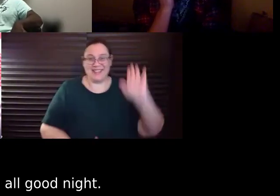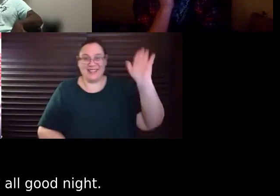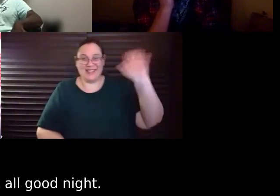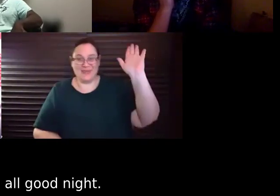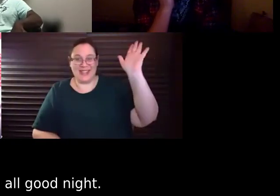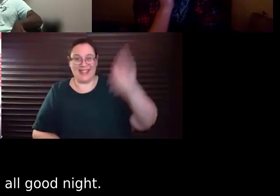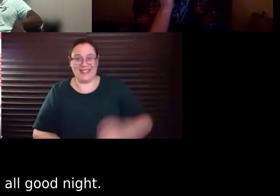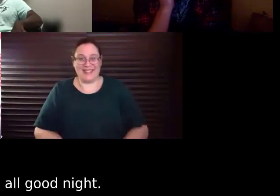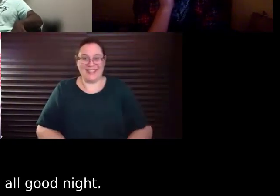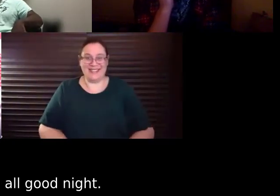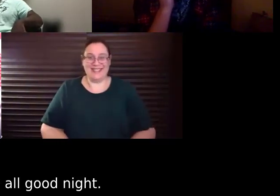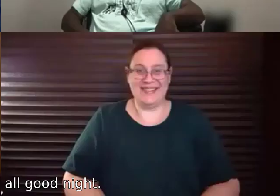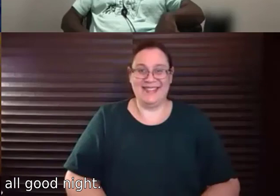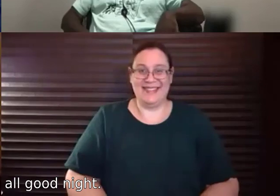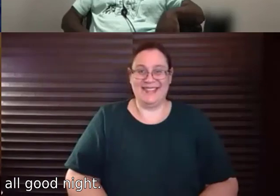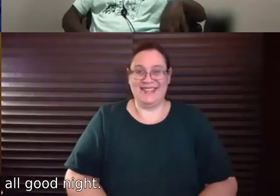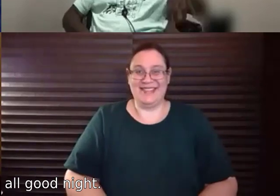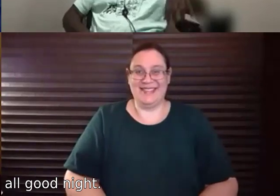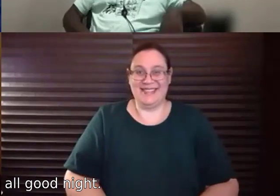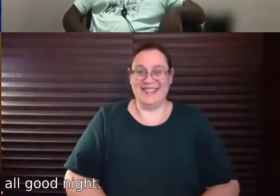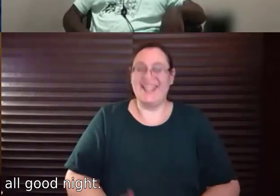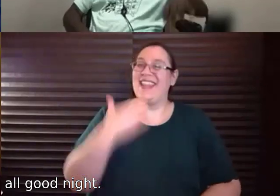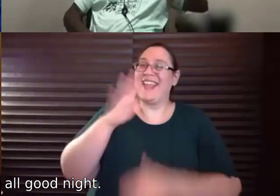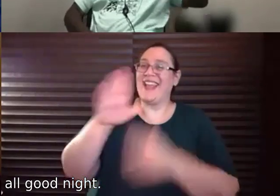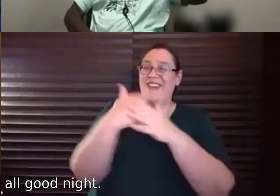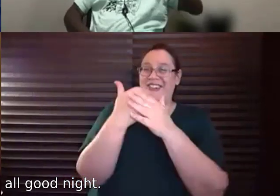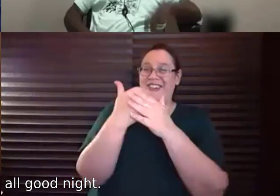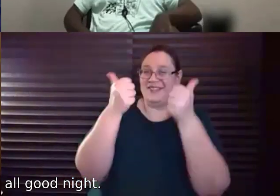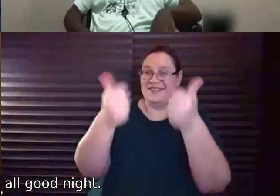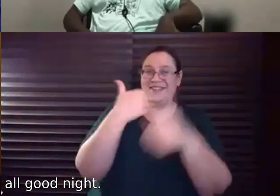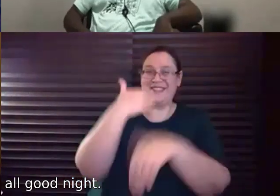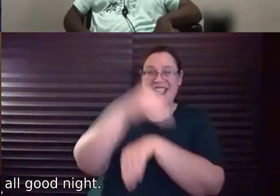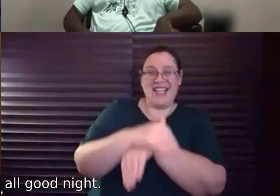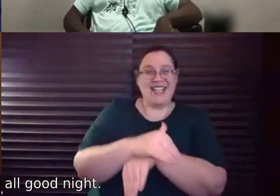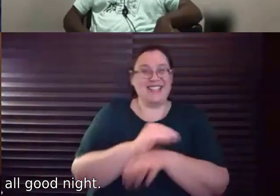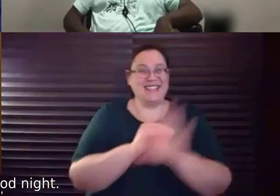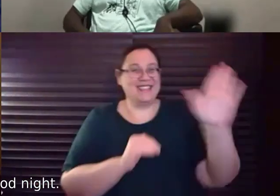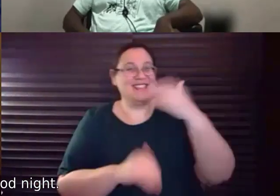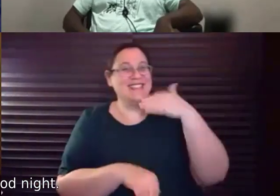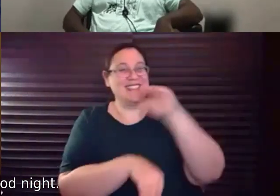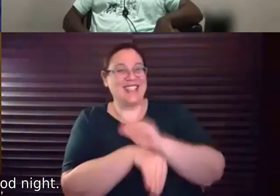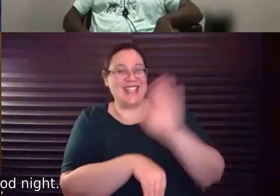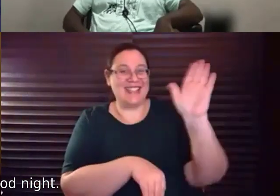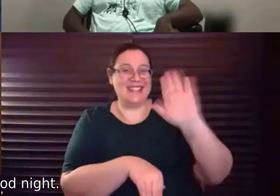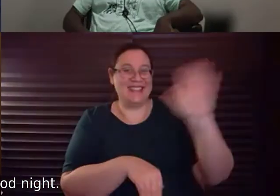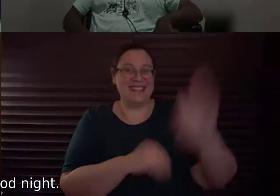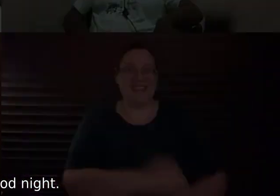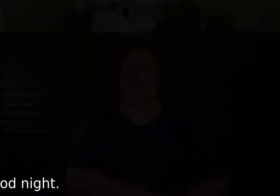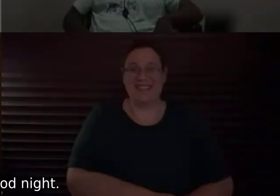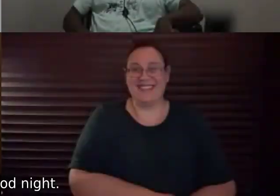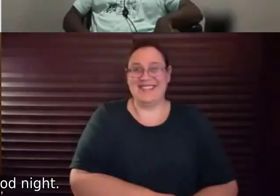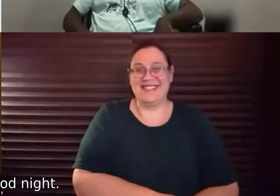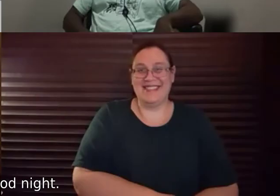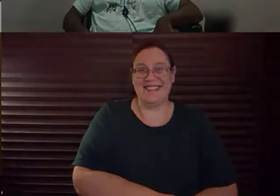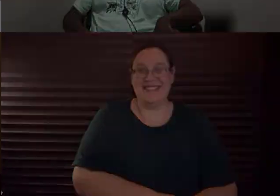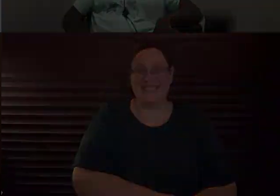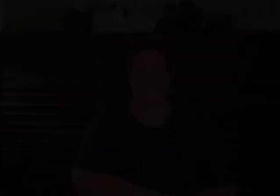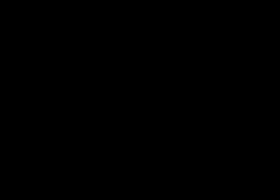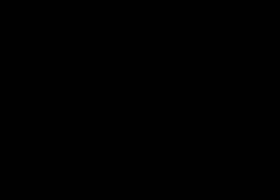you. Thank you all. Good night. Good night. How you